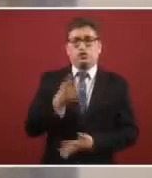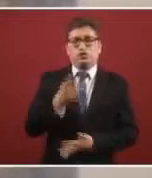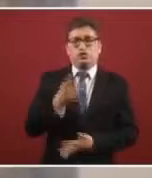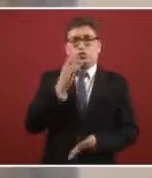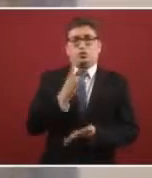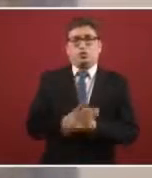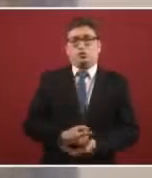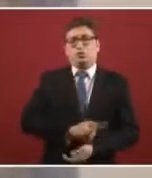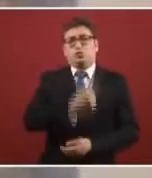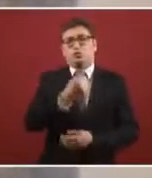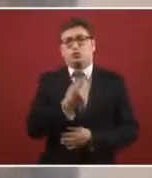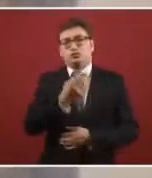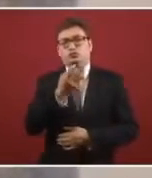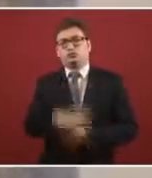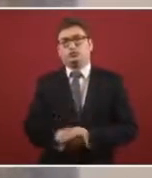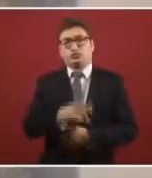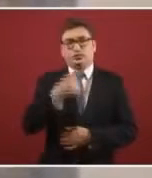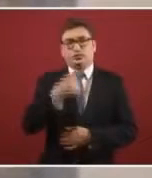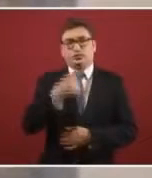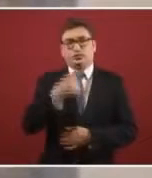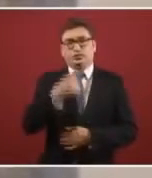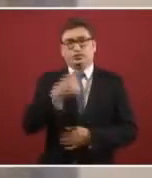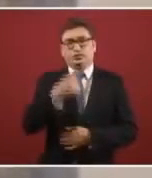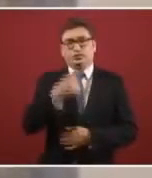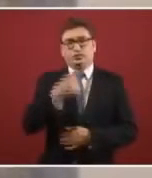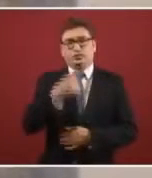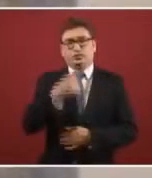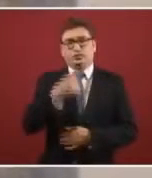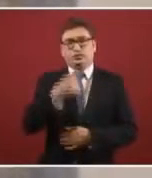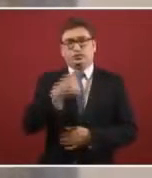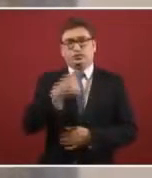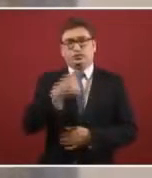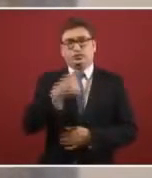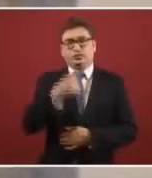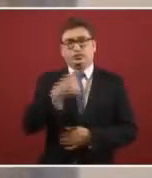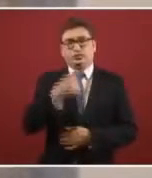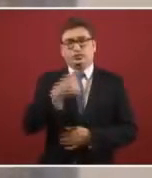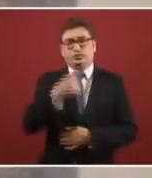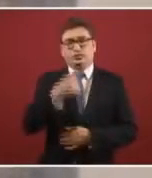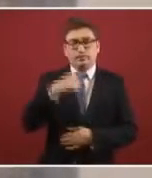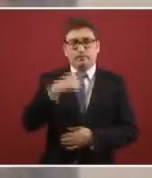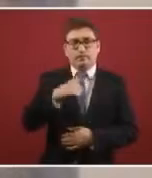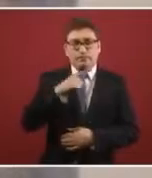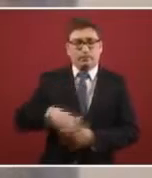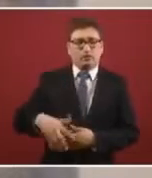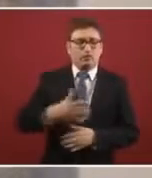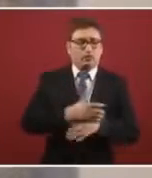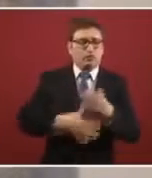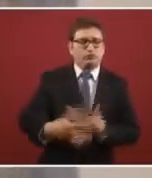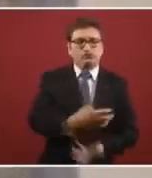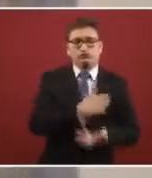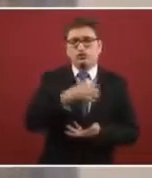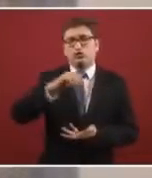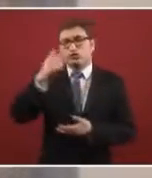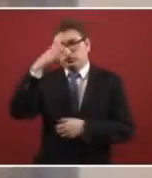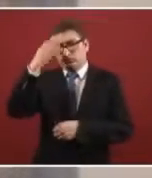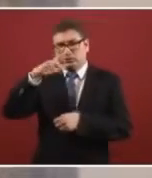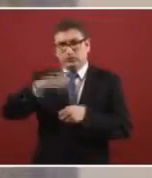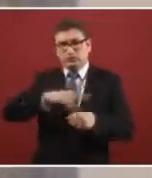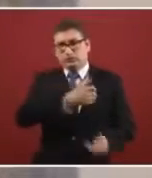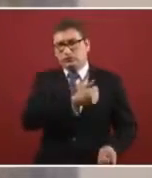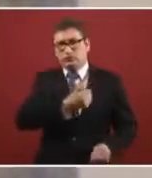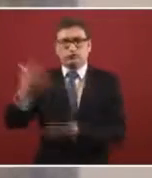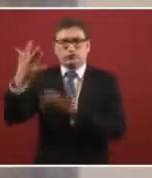over país a los their extranjeros. country to foreign people. Los mexicanos podemos hacer